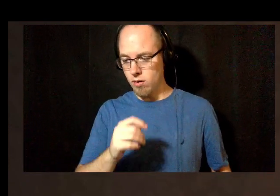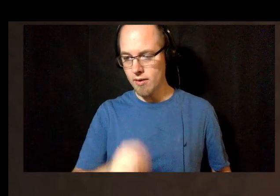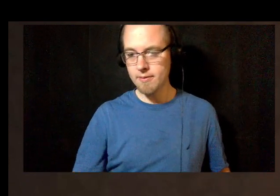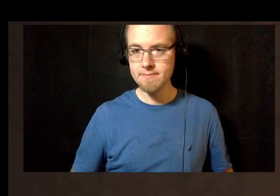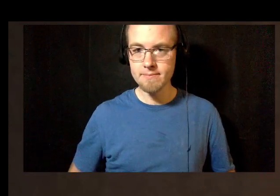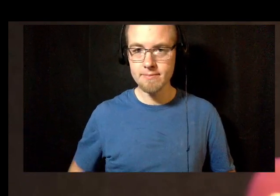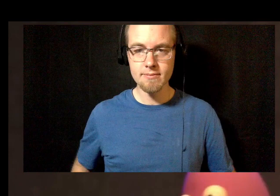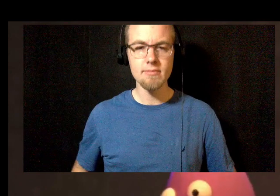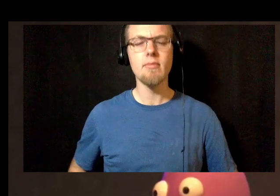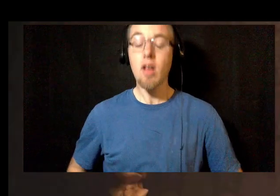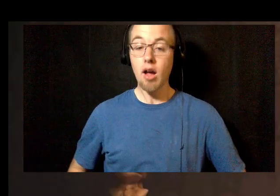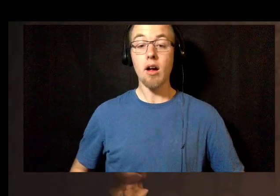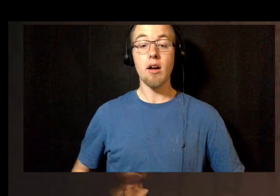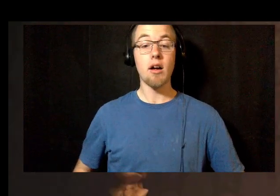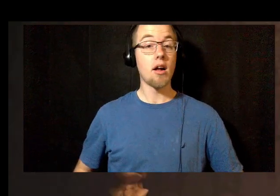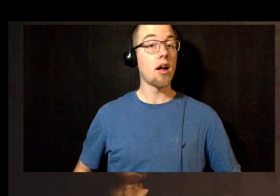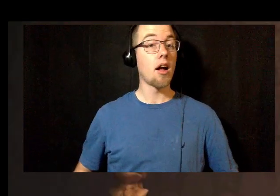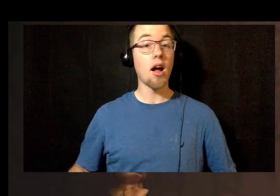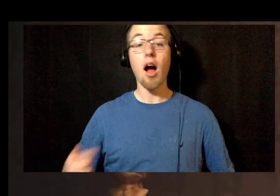And I'm